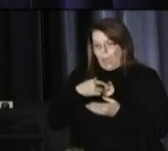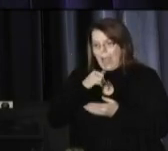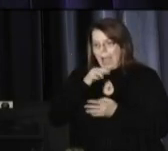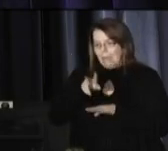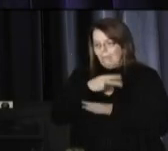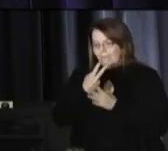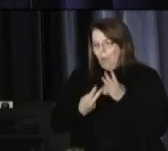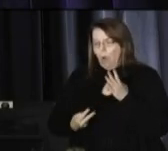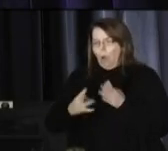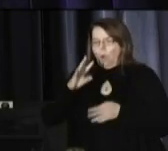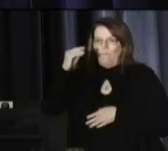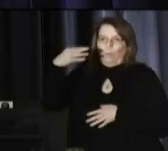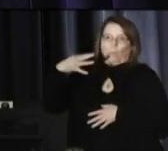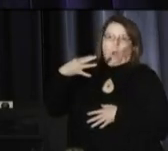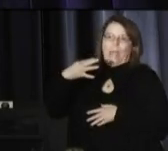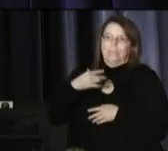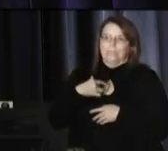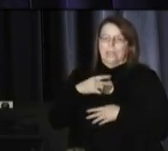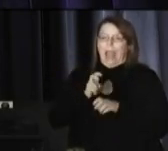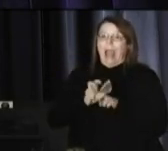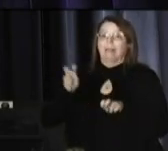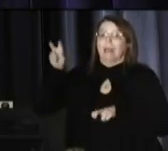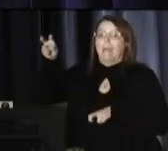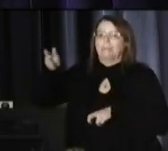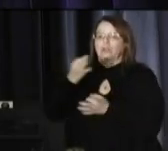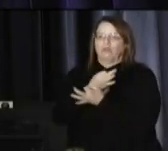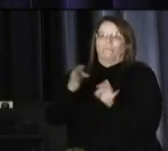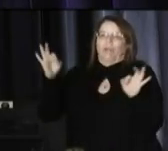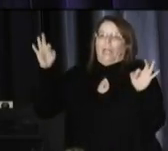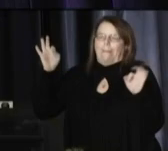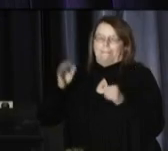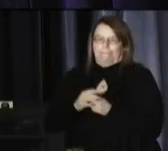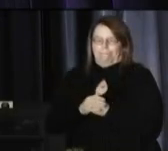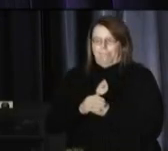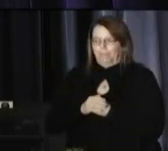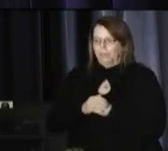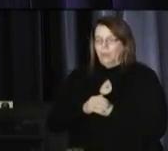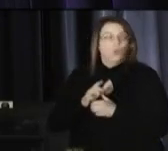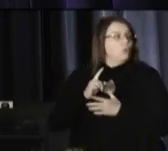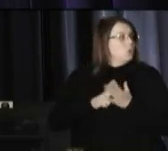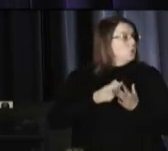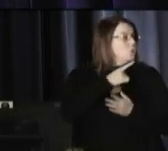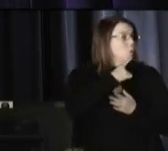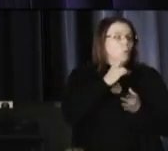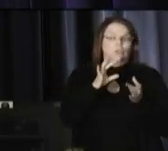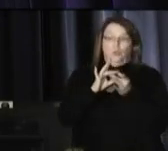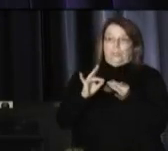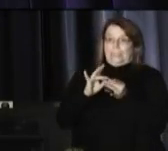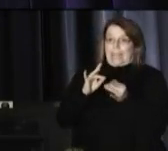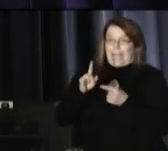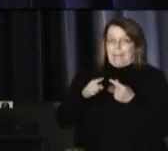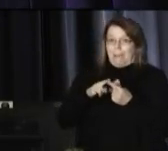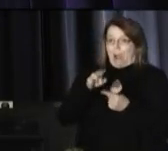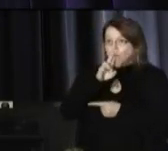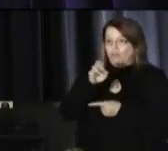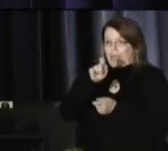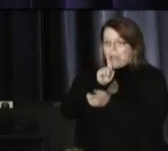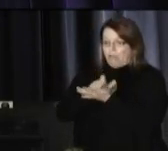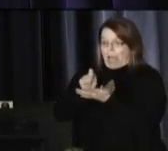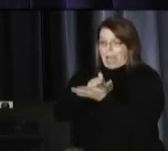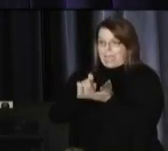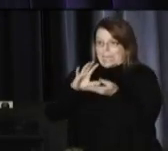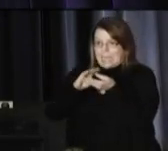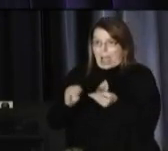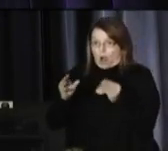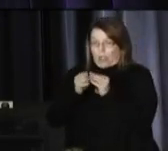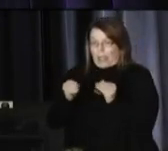grace, I leapt to freedom. And so what you were saying about rewriting narratives and fairy